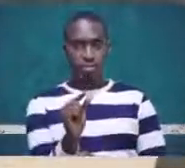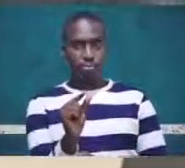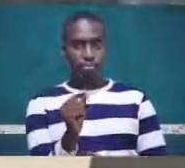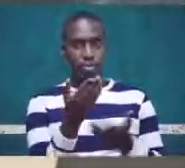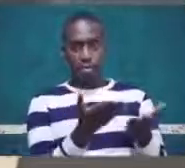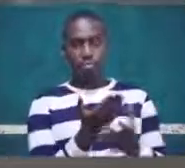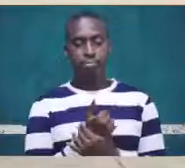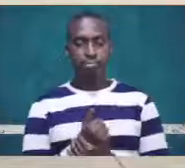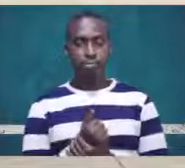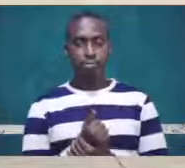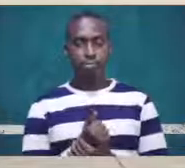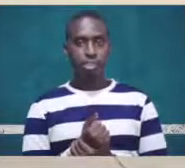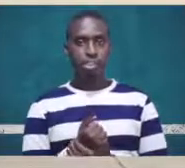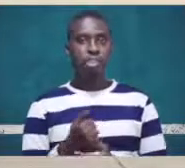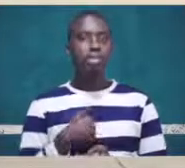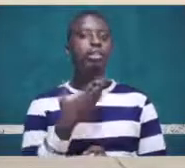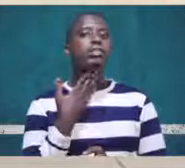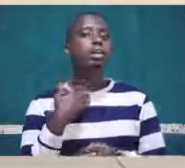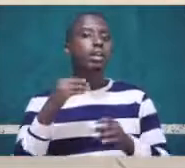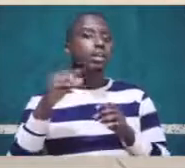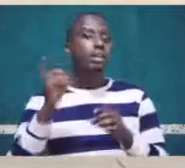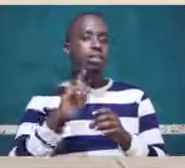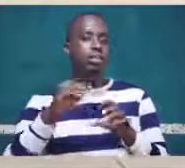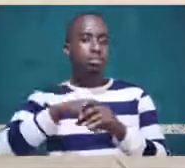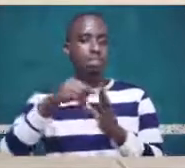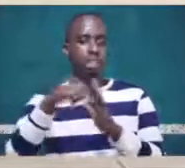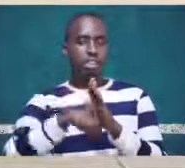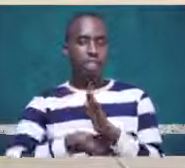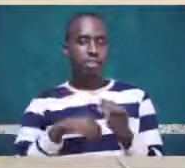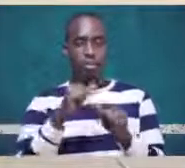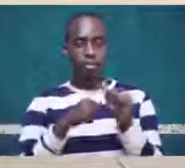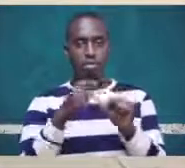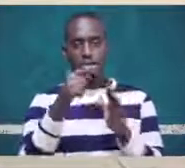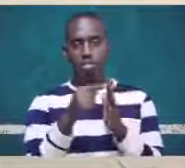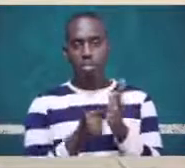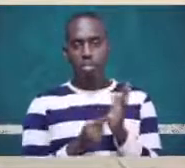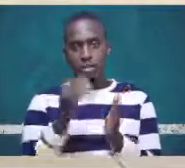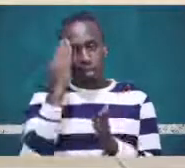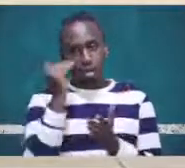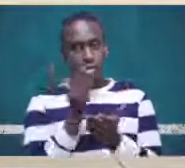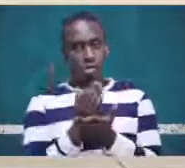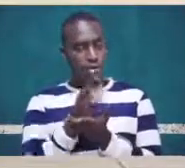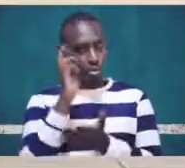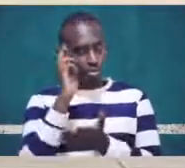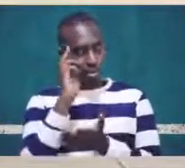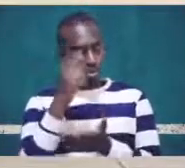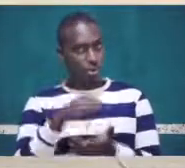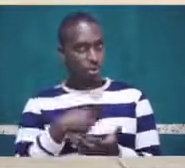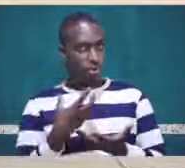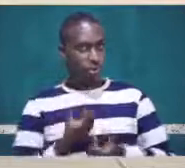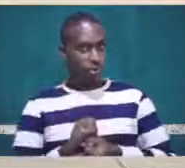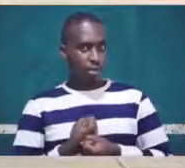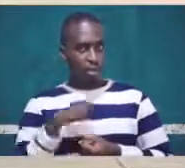over here. So I don't want to go into details regarding this point of taxes because, and you remember we have